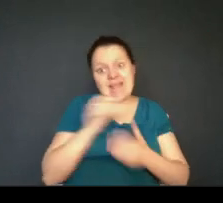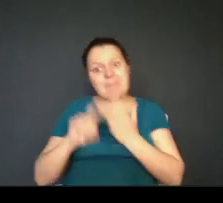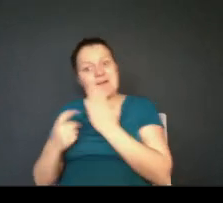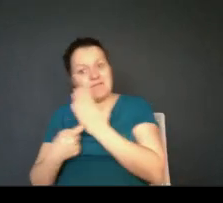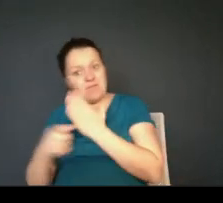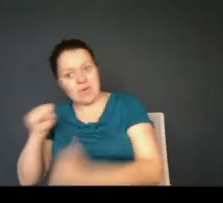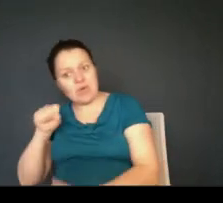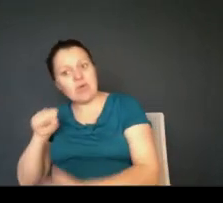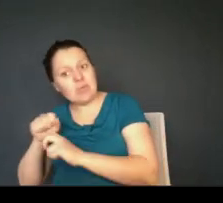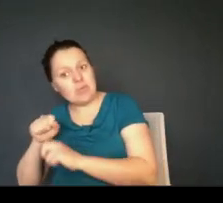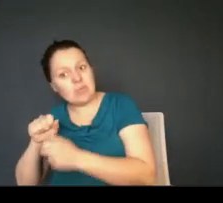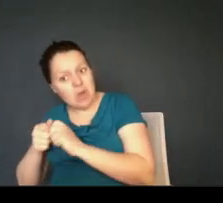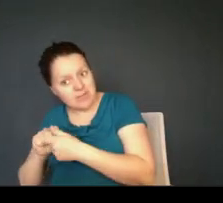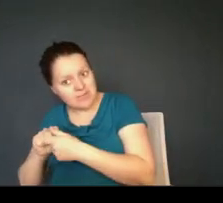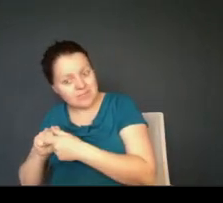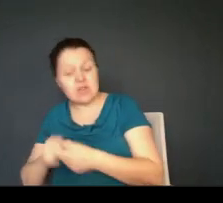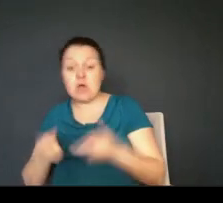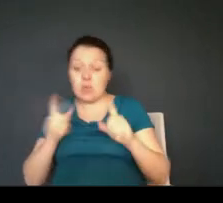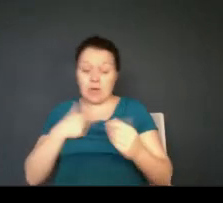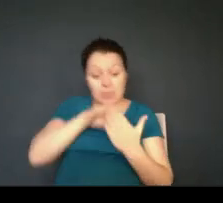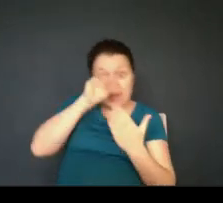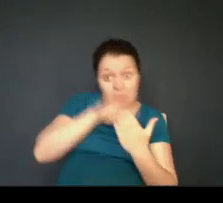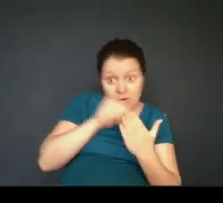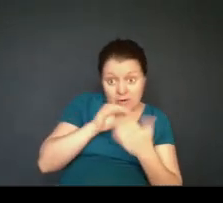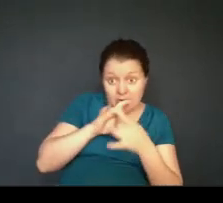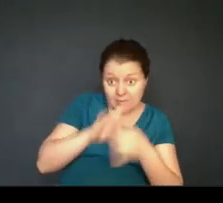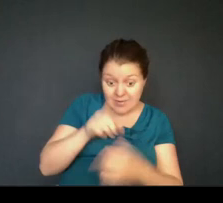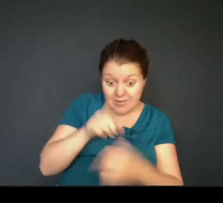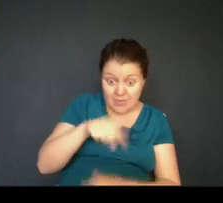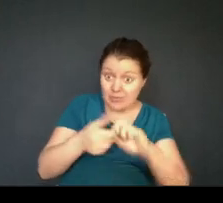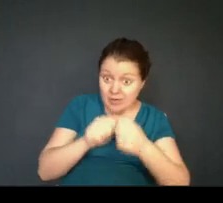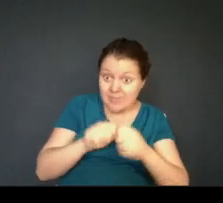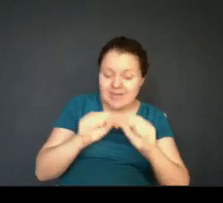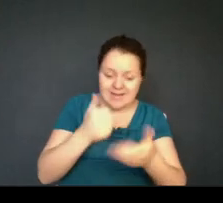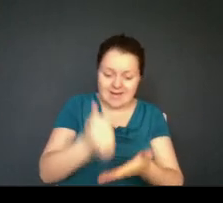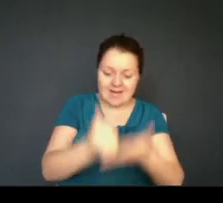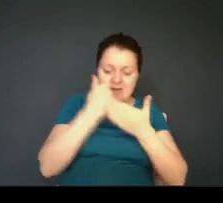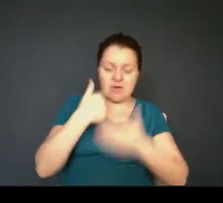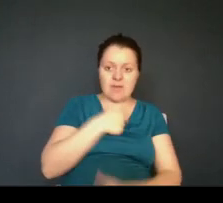see the themes in the book. Happy reading.